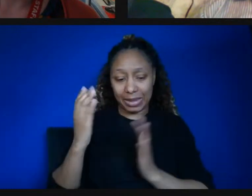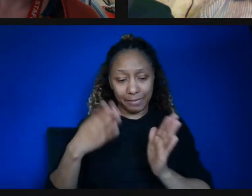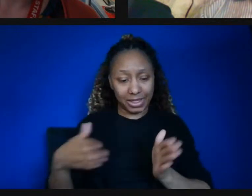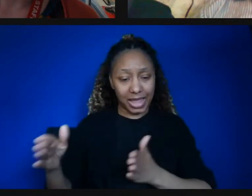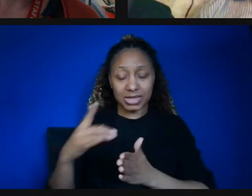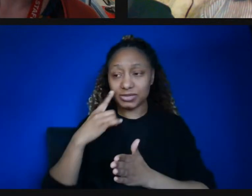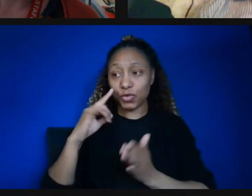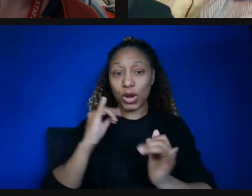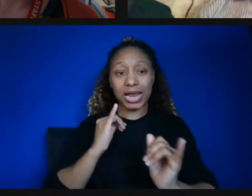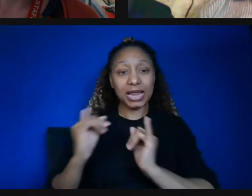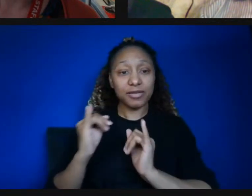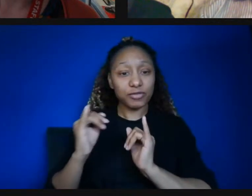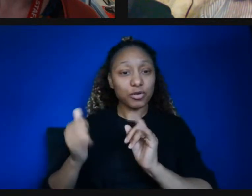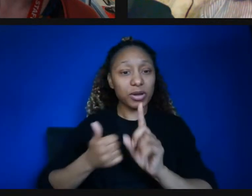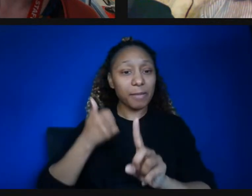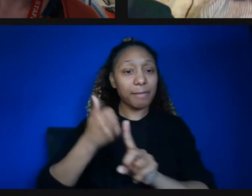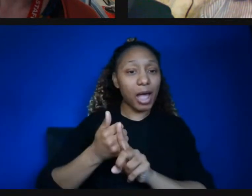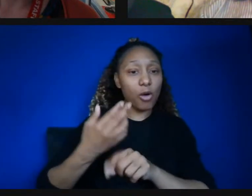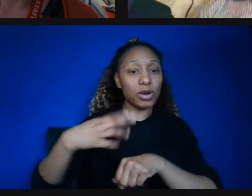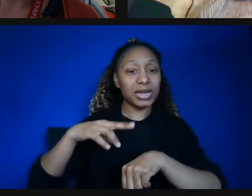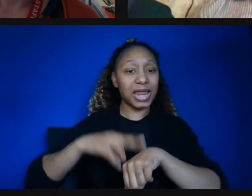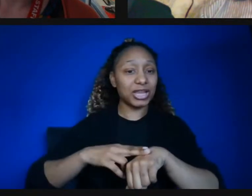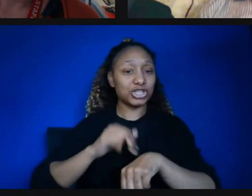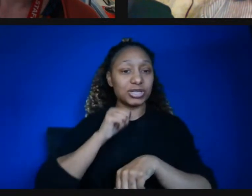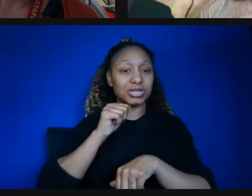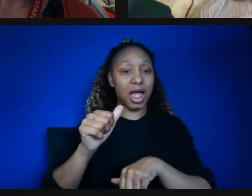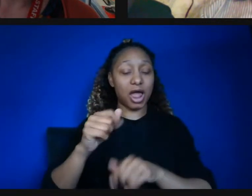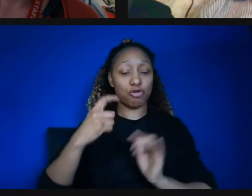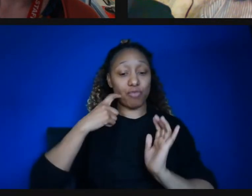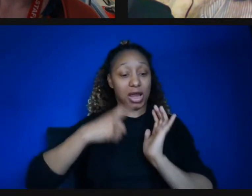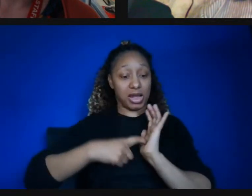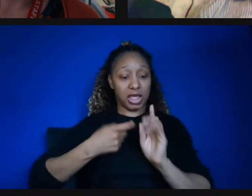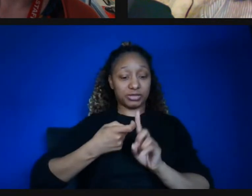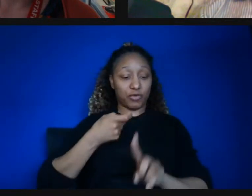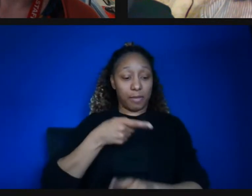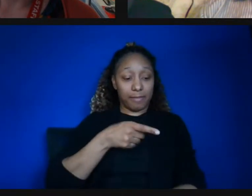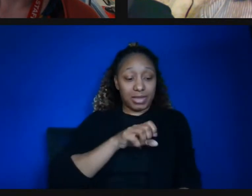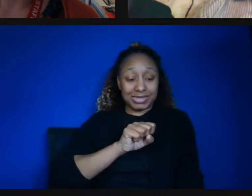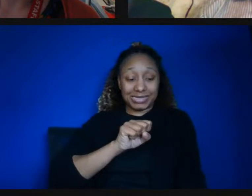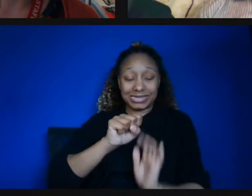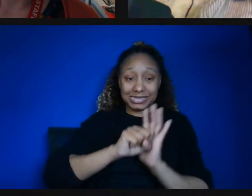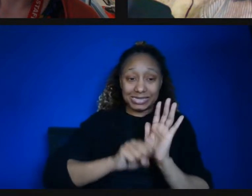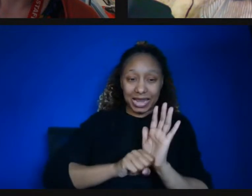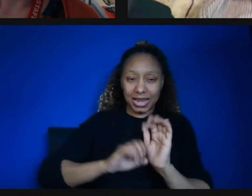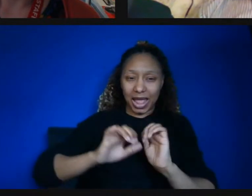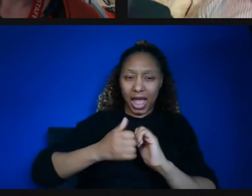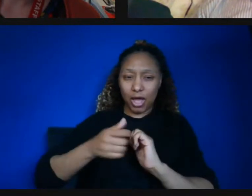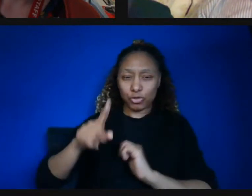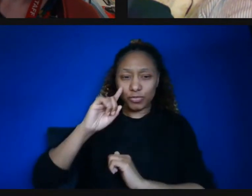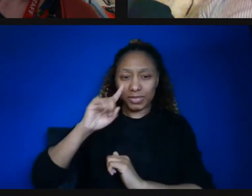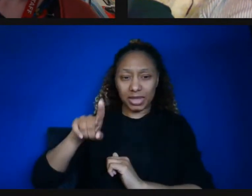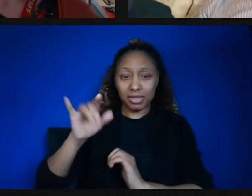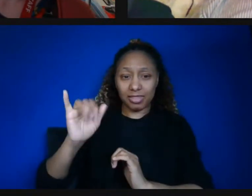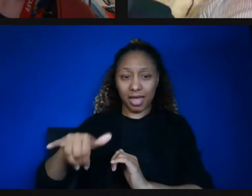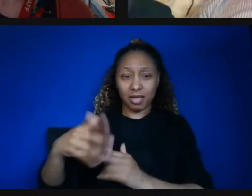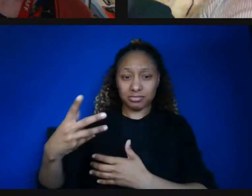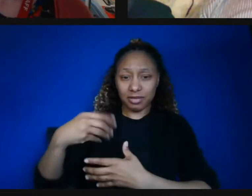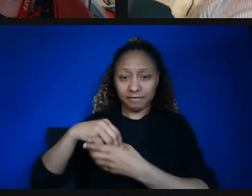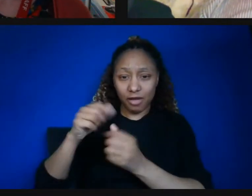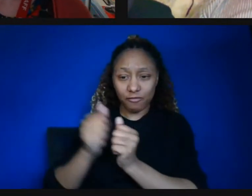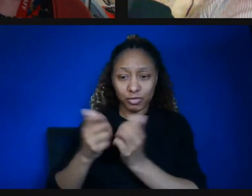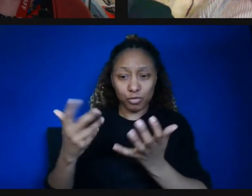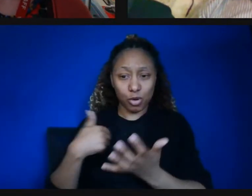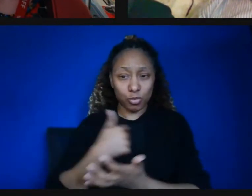empower nations not considered state or federally recognized? How do you think sovereignty plays into the history that we share? That's a very